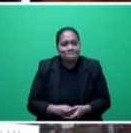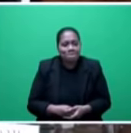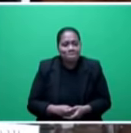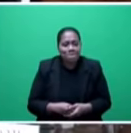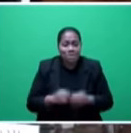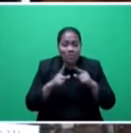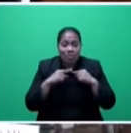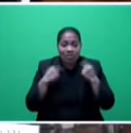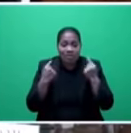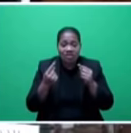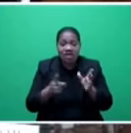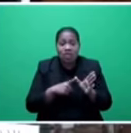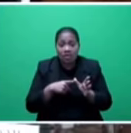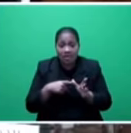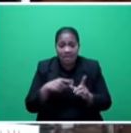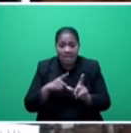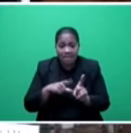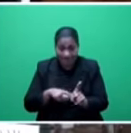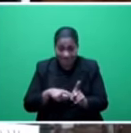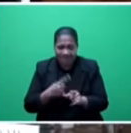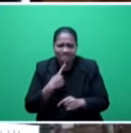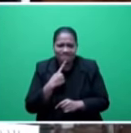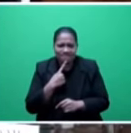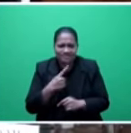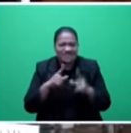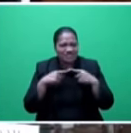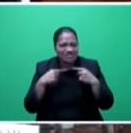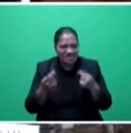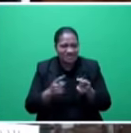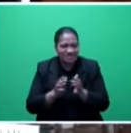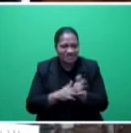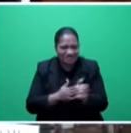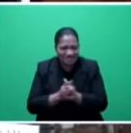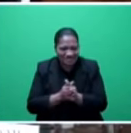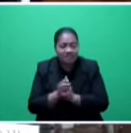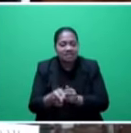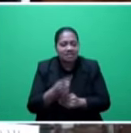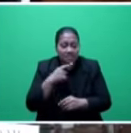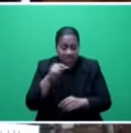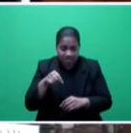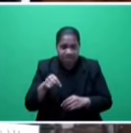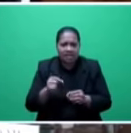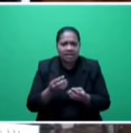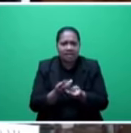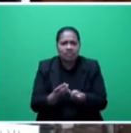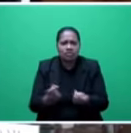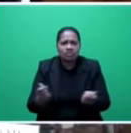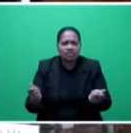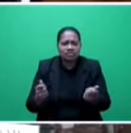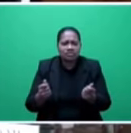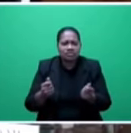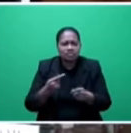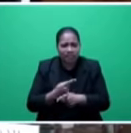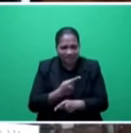Reverend Aquila Mbaki mentioned that this is Reconciliation Week. And part of his message was the